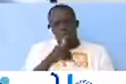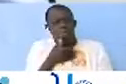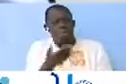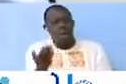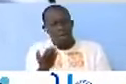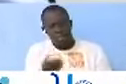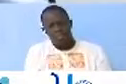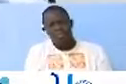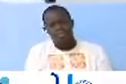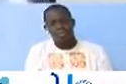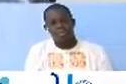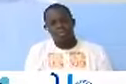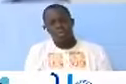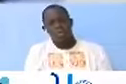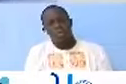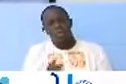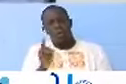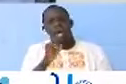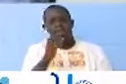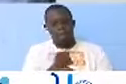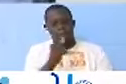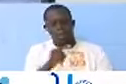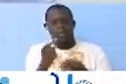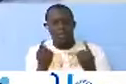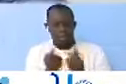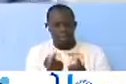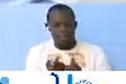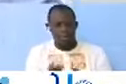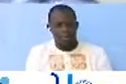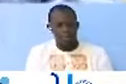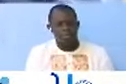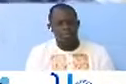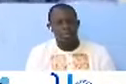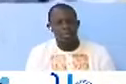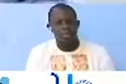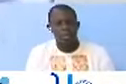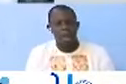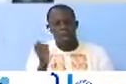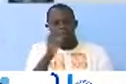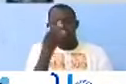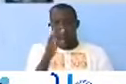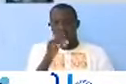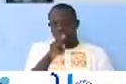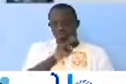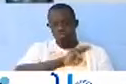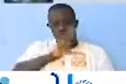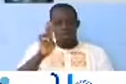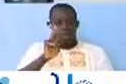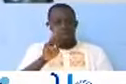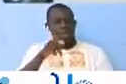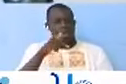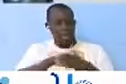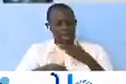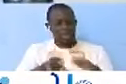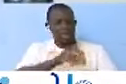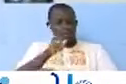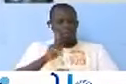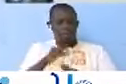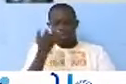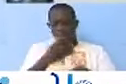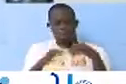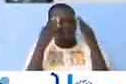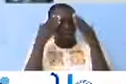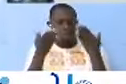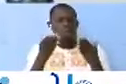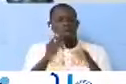Zankono. The reason was, I don't know, Niman Raje. No, when you are not in a particular place, you don't get to know